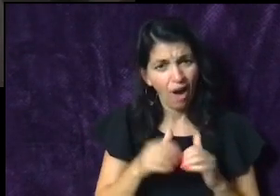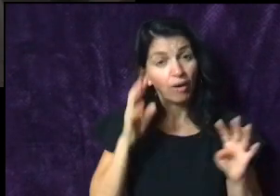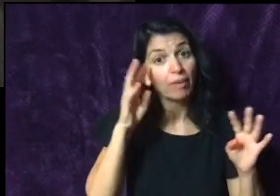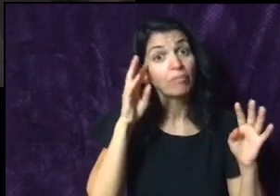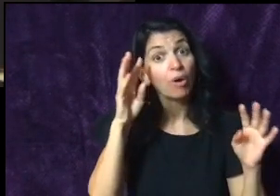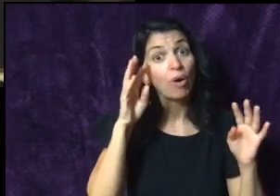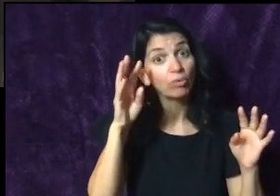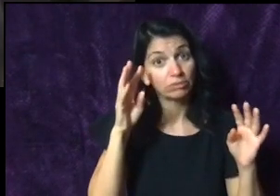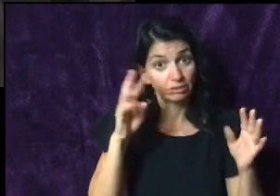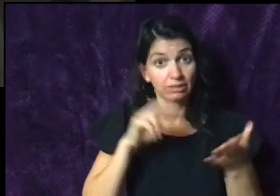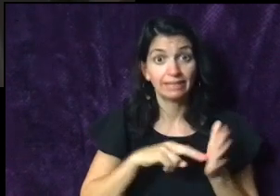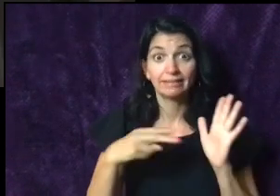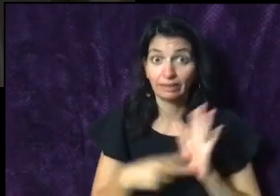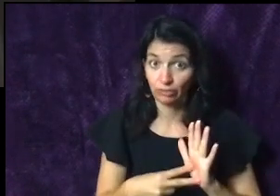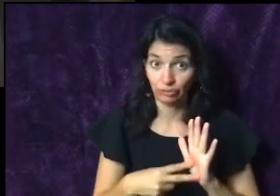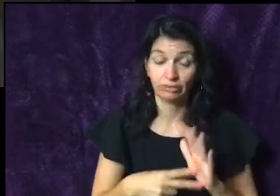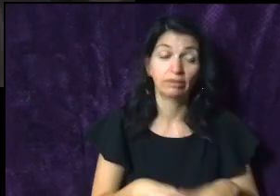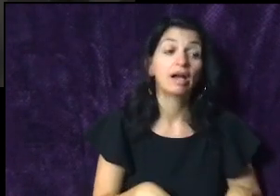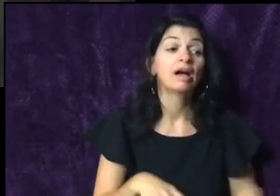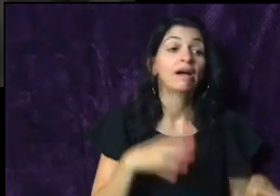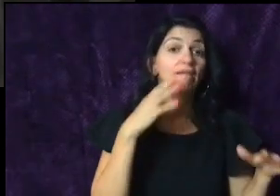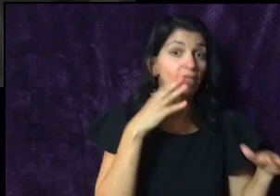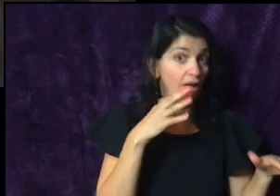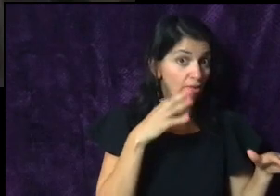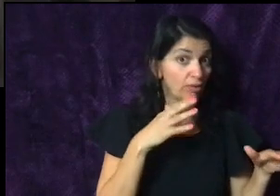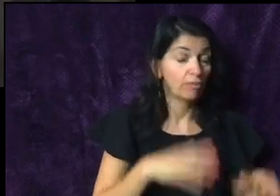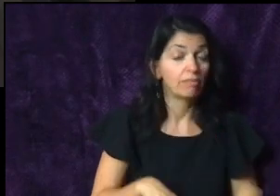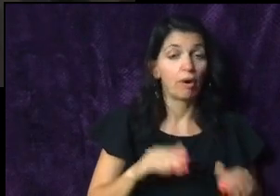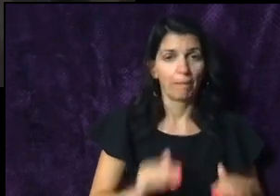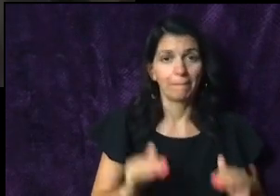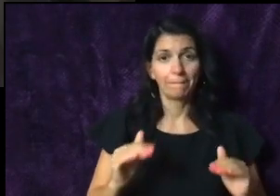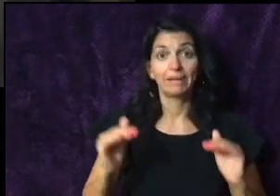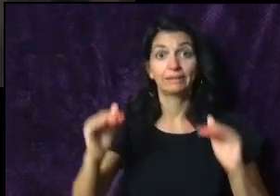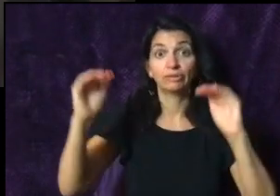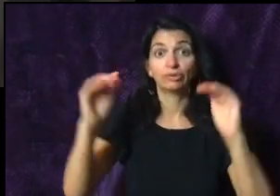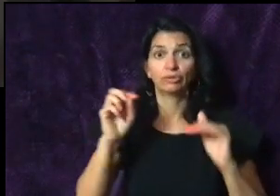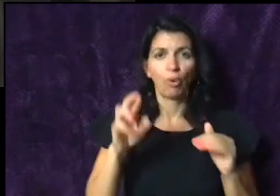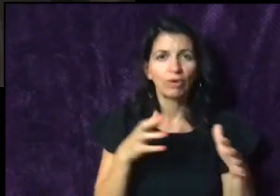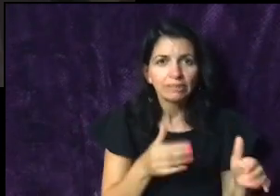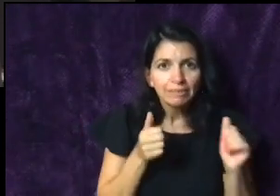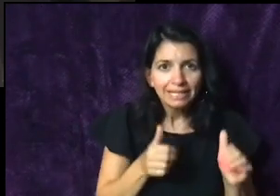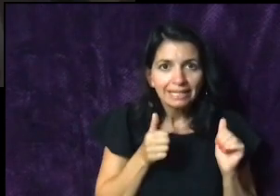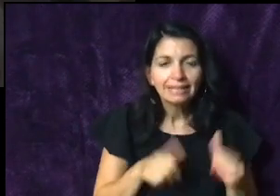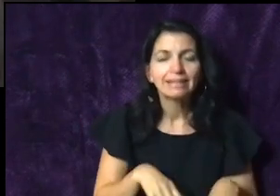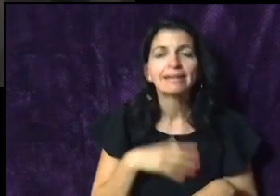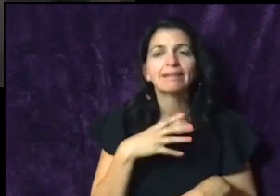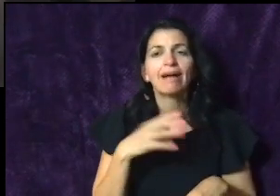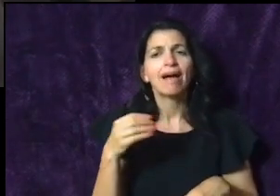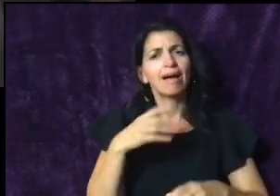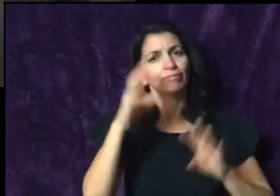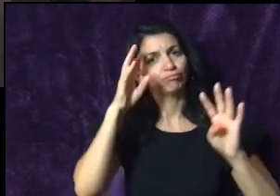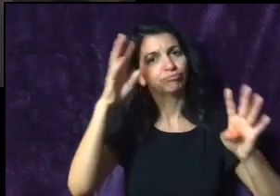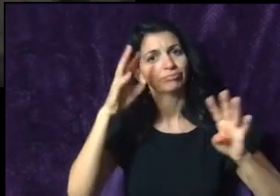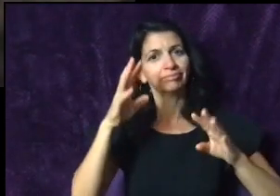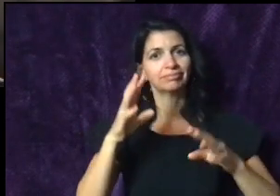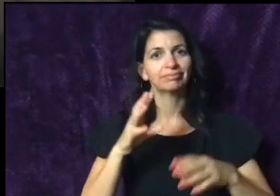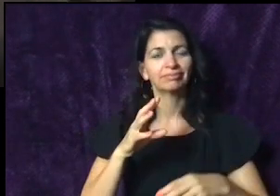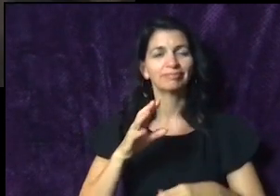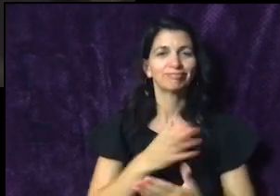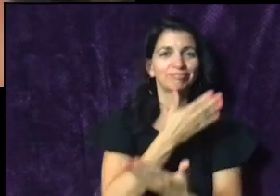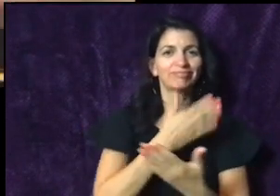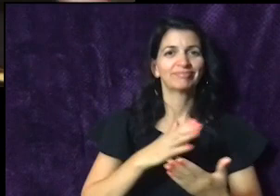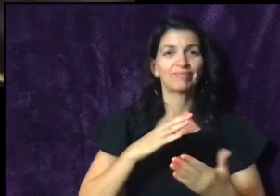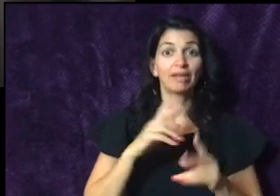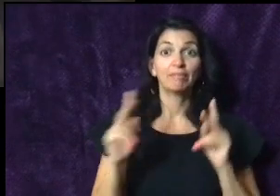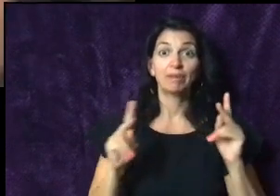melodies intentionally, choosing volume or pitch or speed, and making a melody that either makes